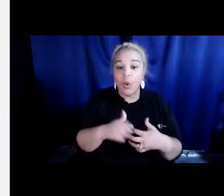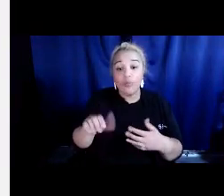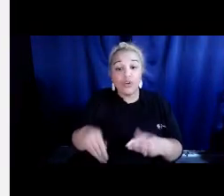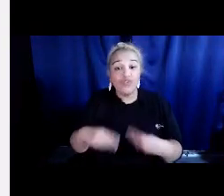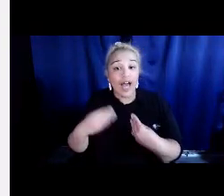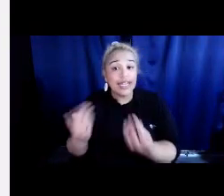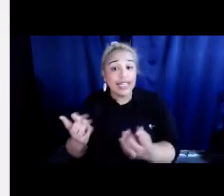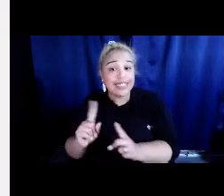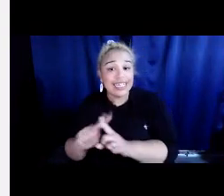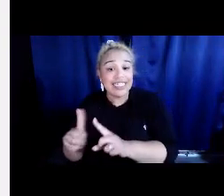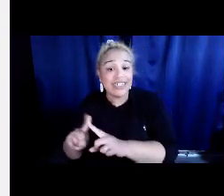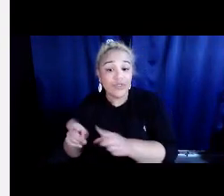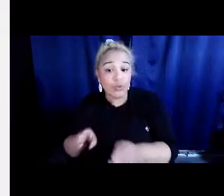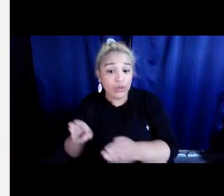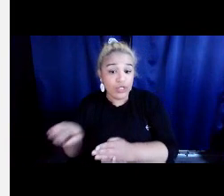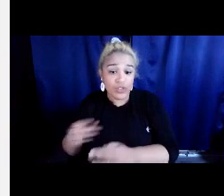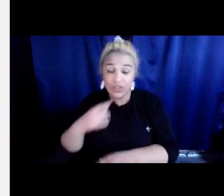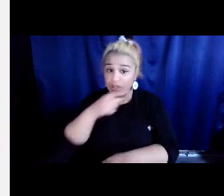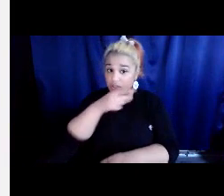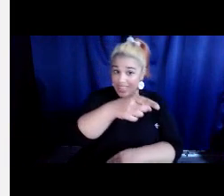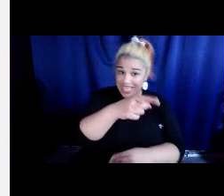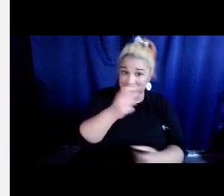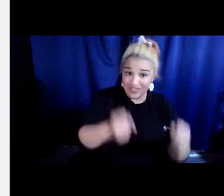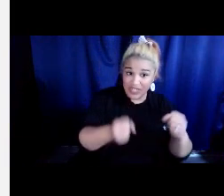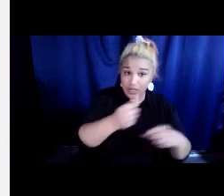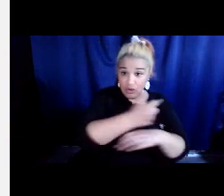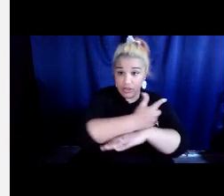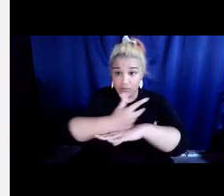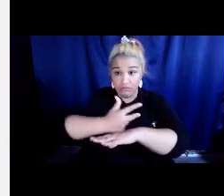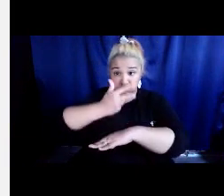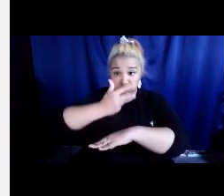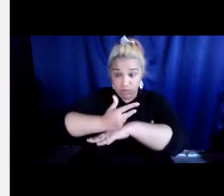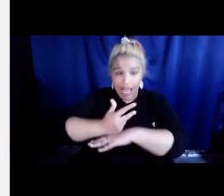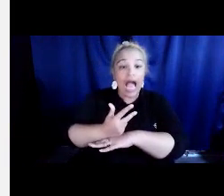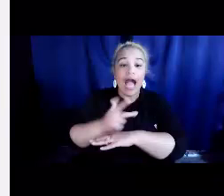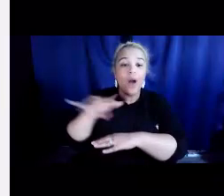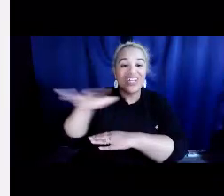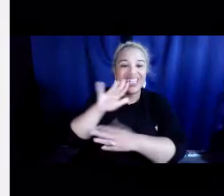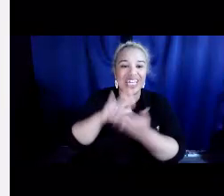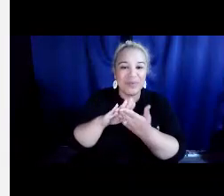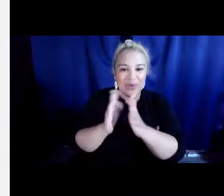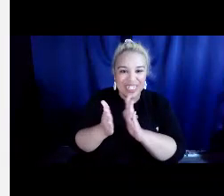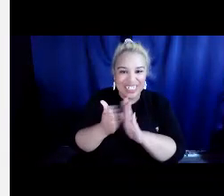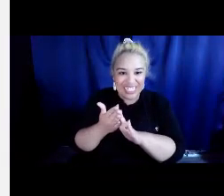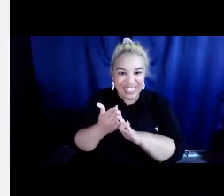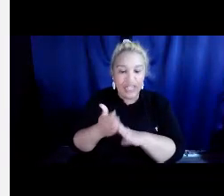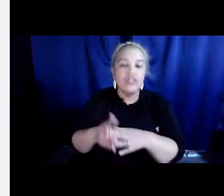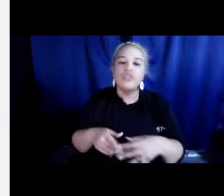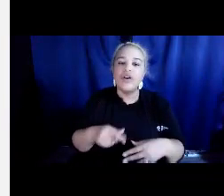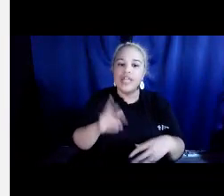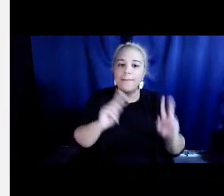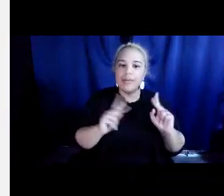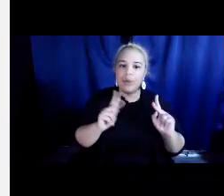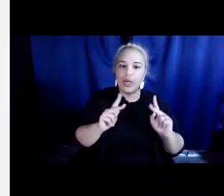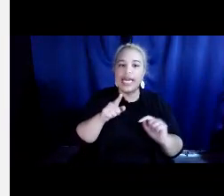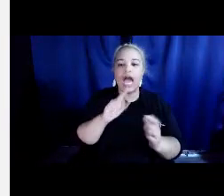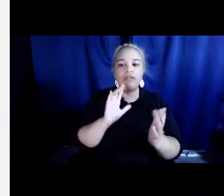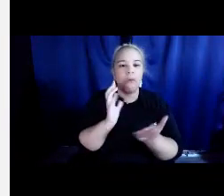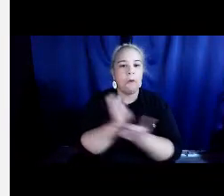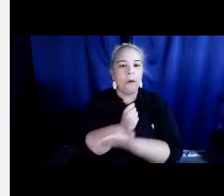bring a sensory vehicle to events and venues in the community to provide a sensory space for guests to experience. Also,